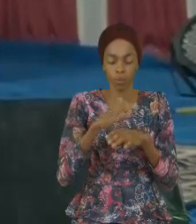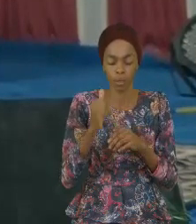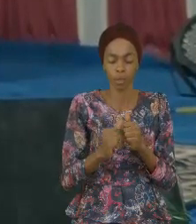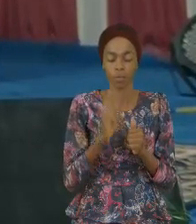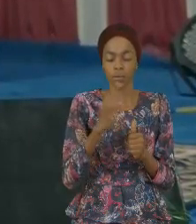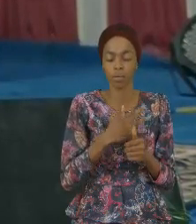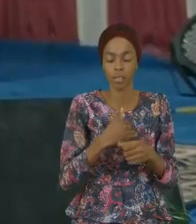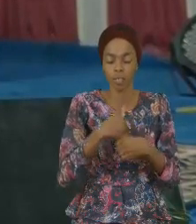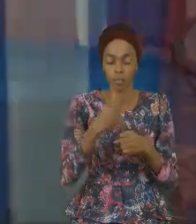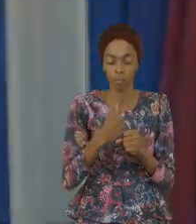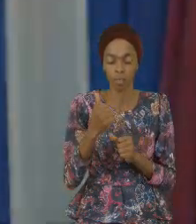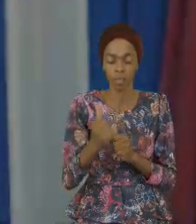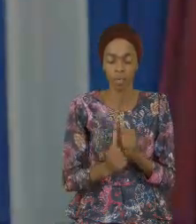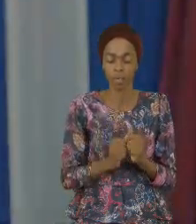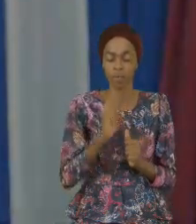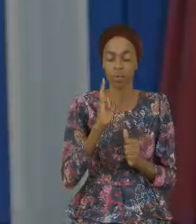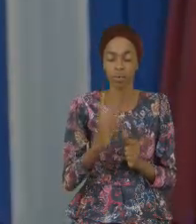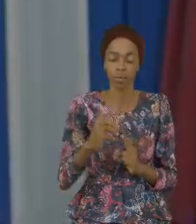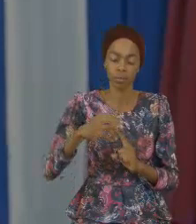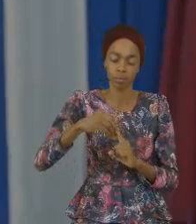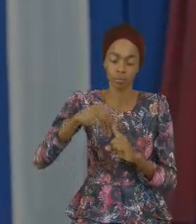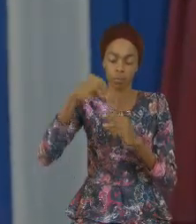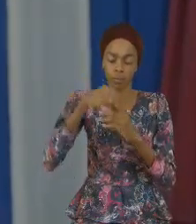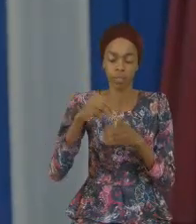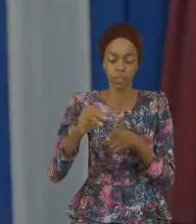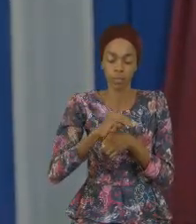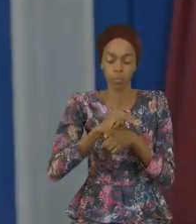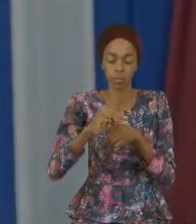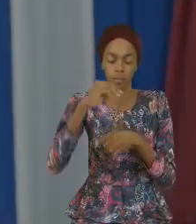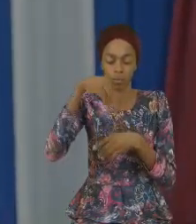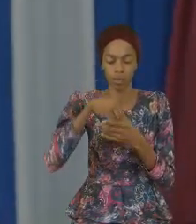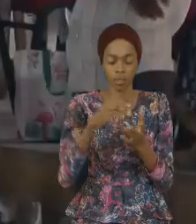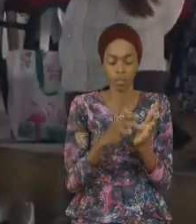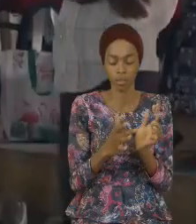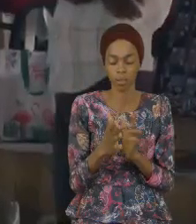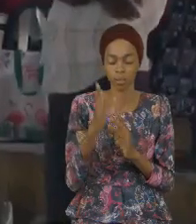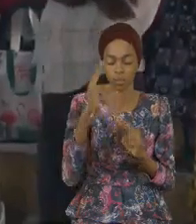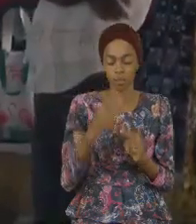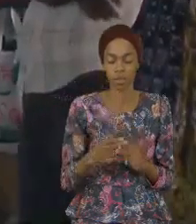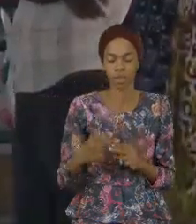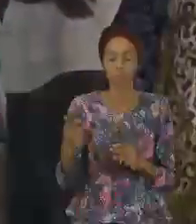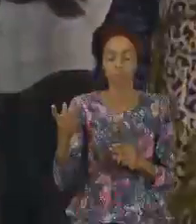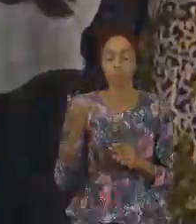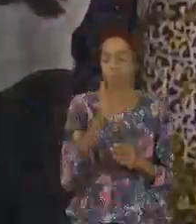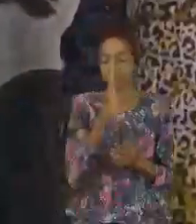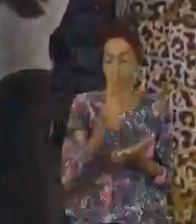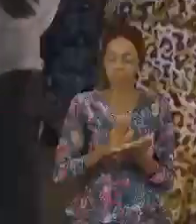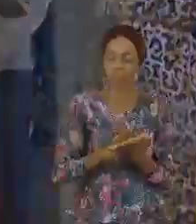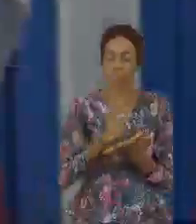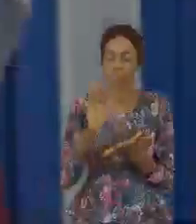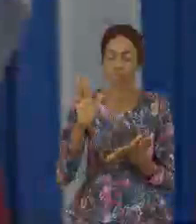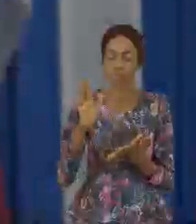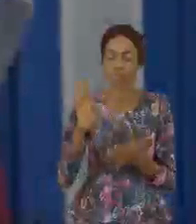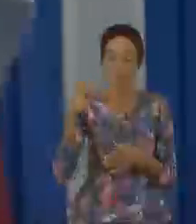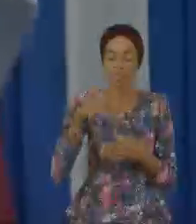everyone excel in ministry in Jesus' name. Be glorified and honored in